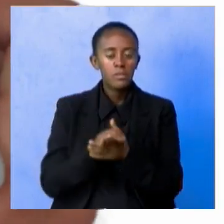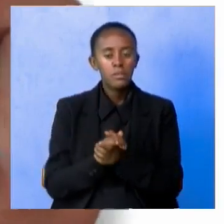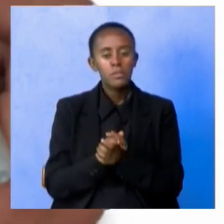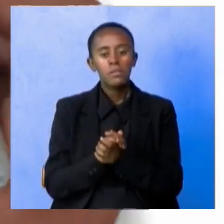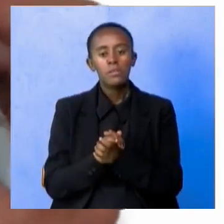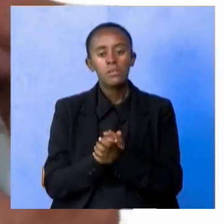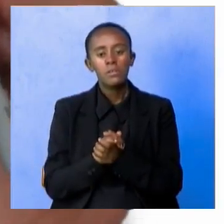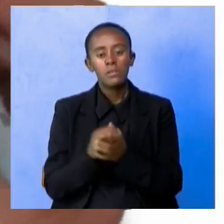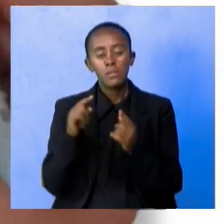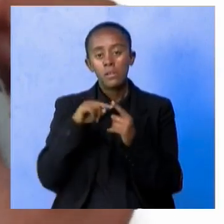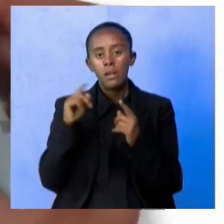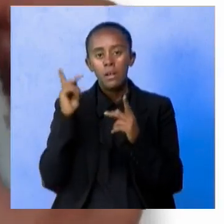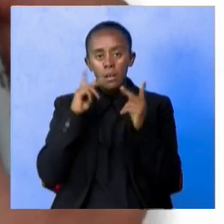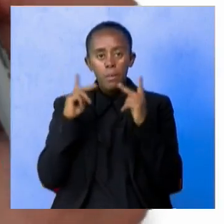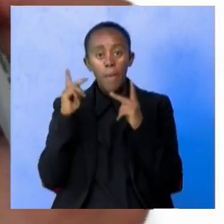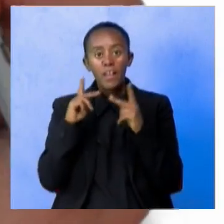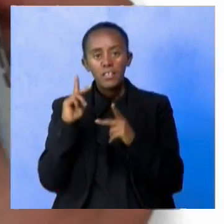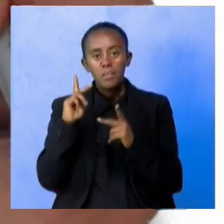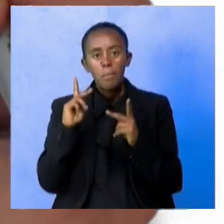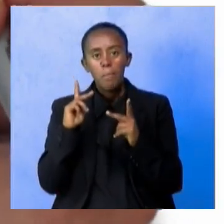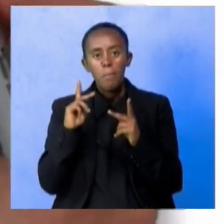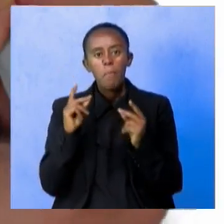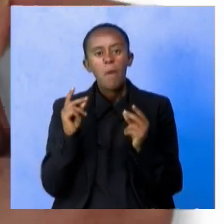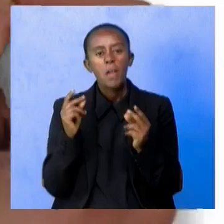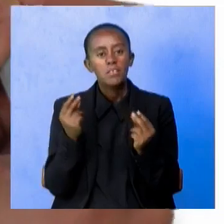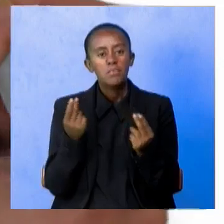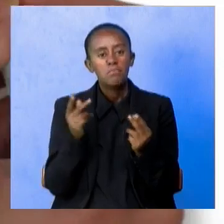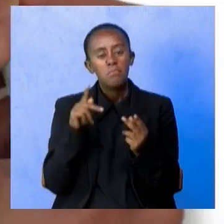to the party.